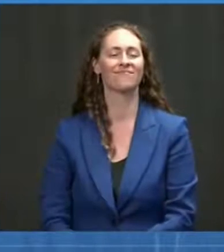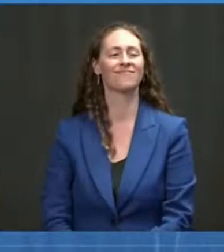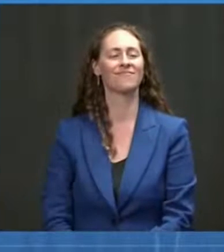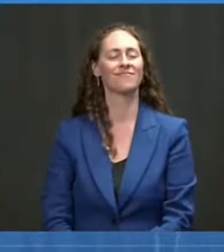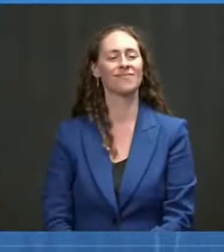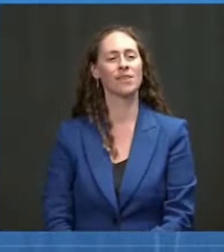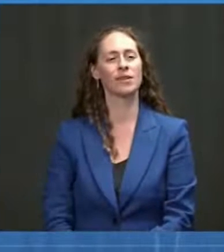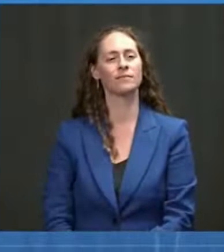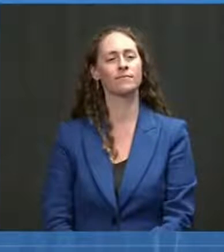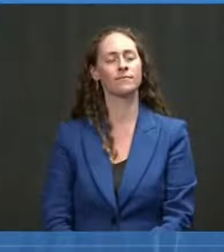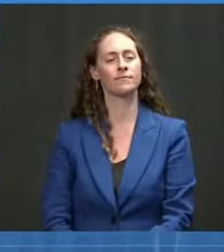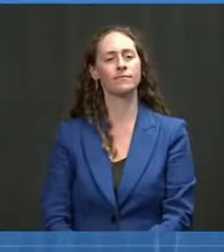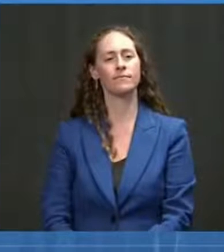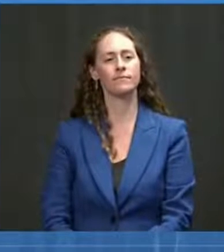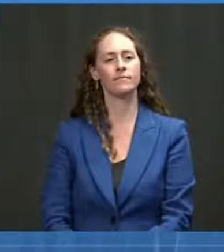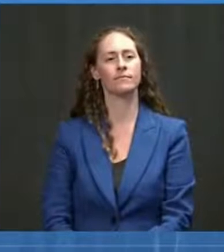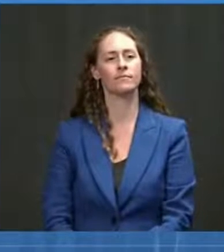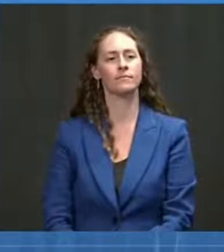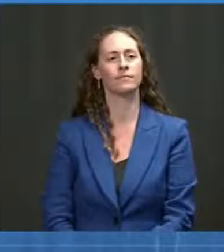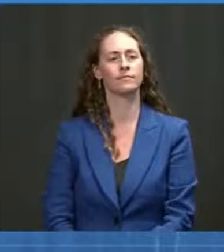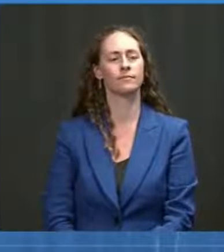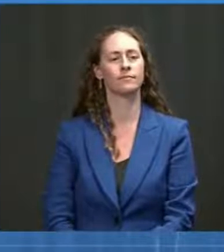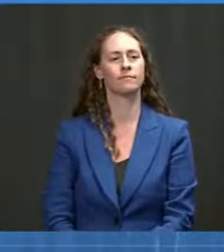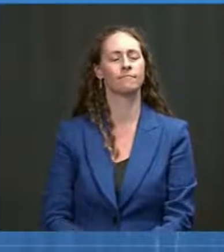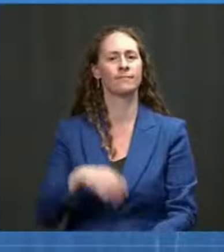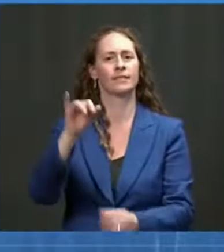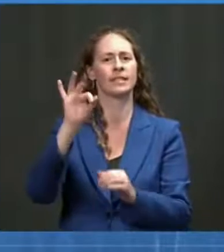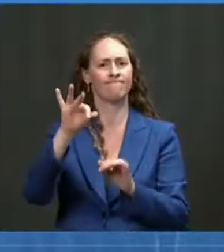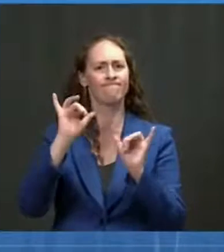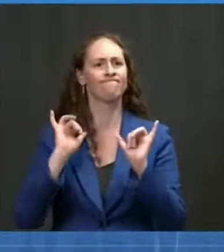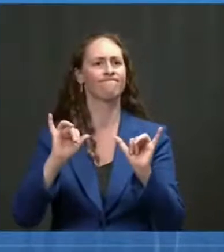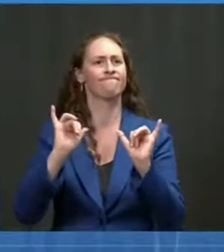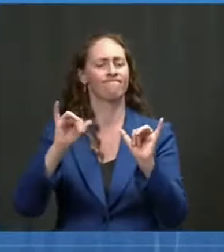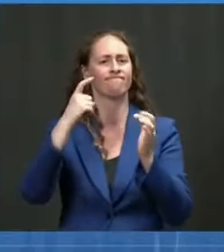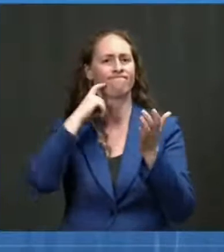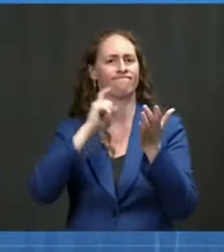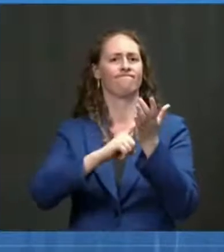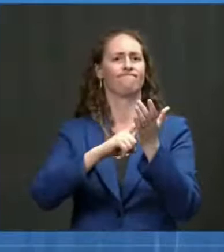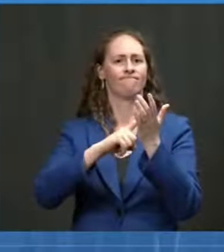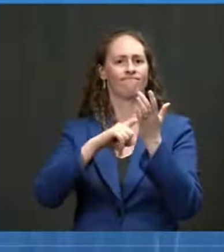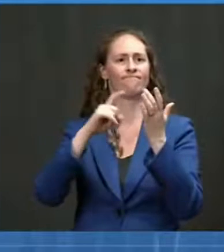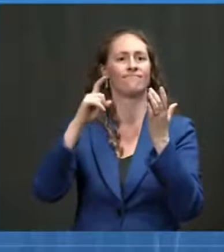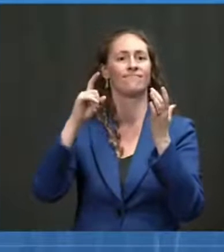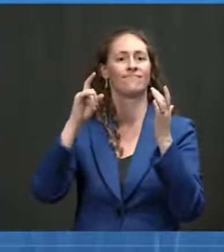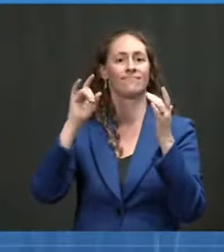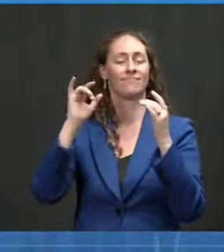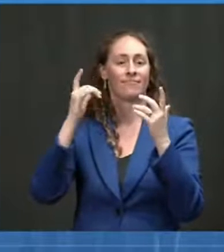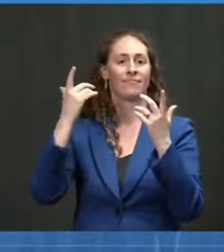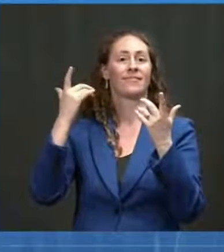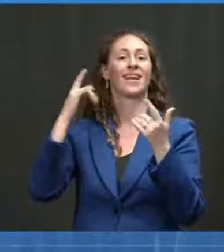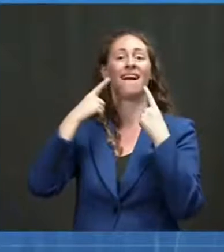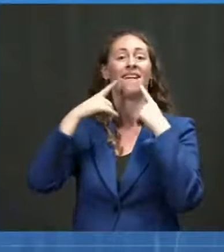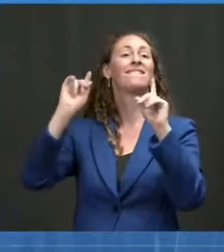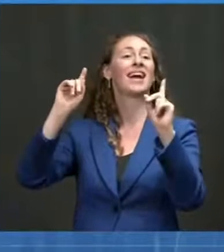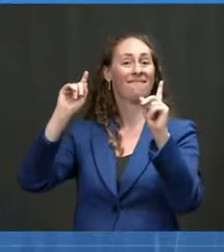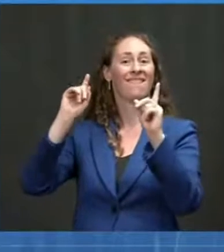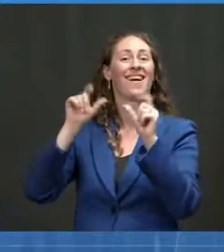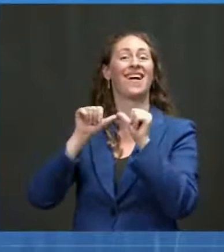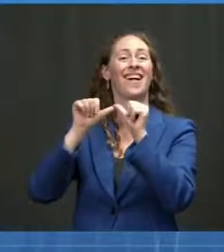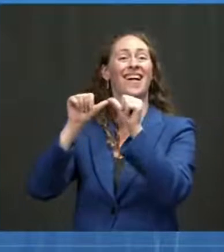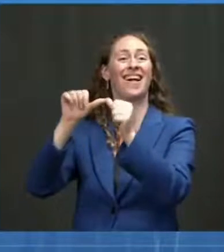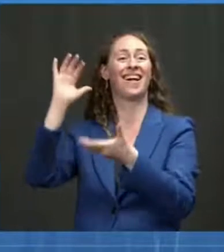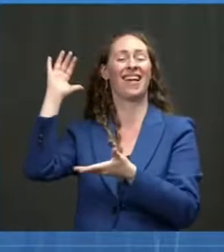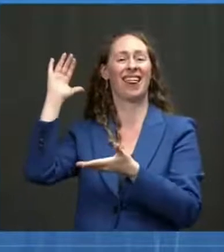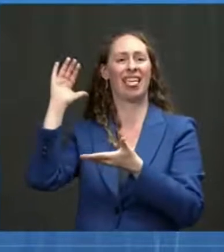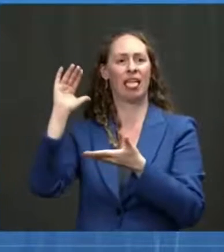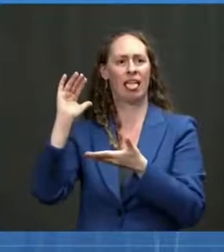wane sooner than 8 months, and please correct me if I'm wrong. So if the supply is not an issue, can you walk us